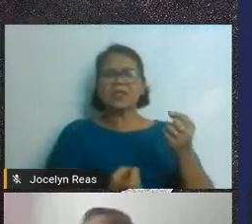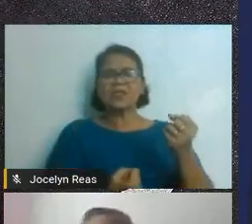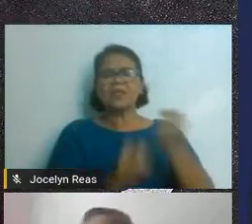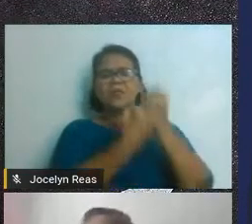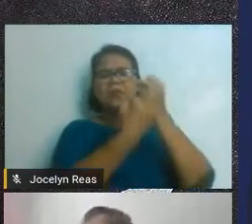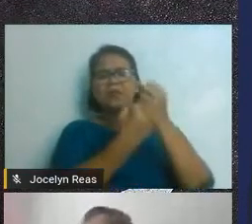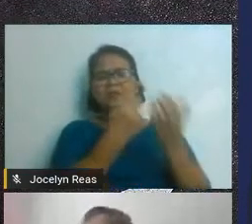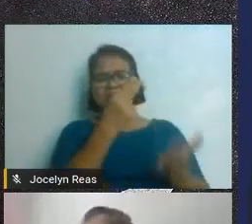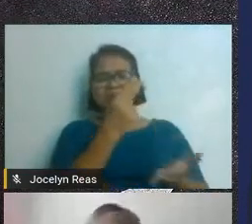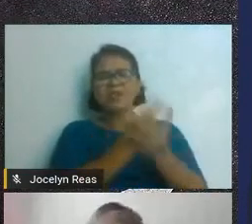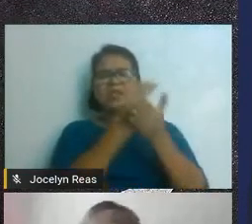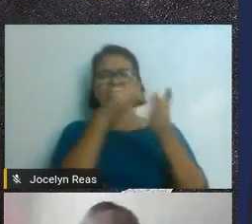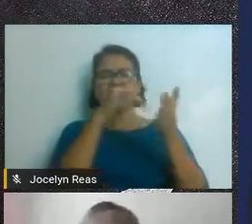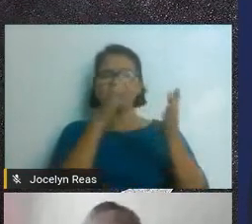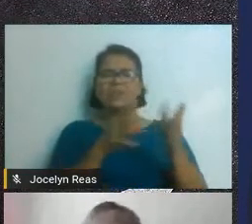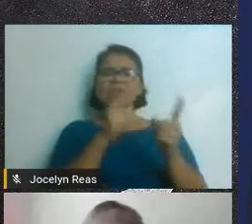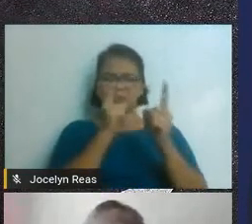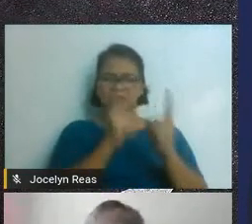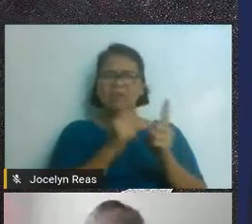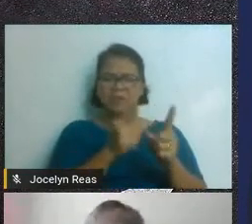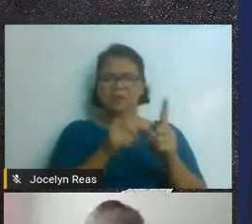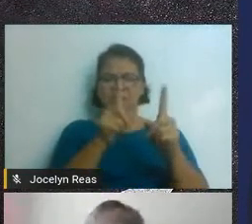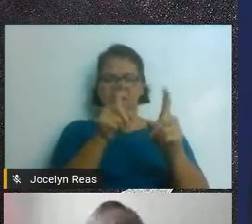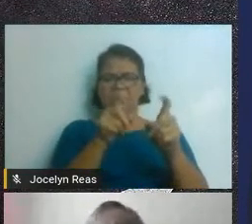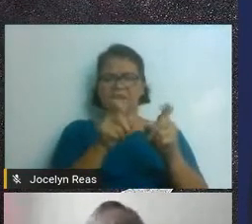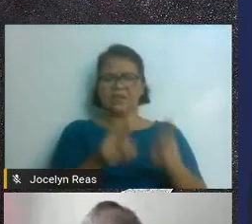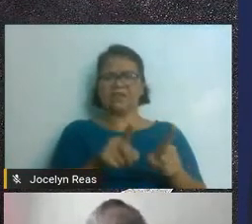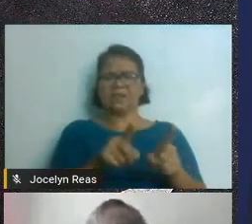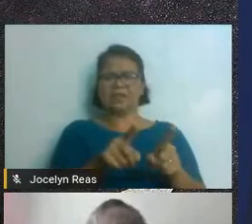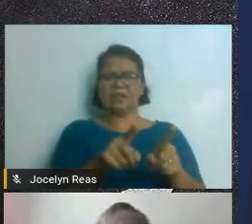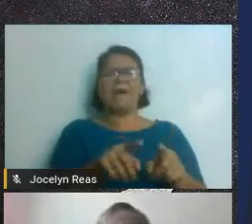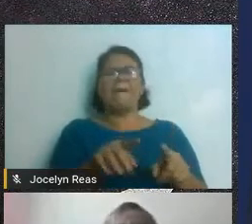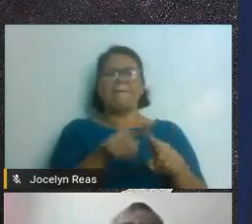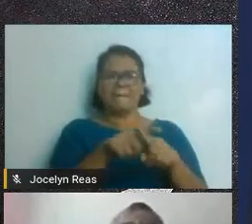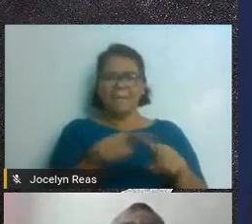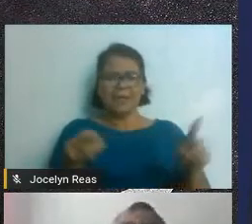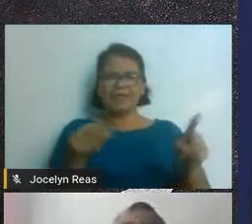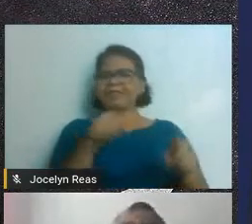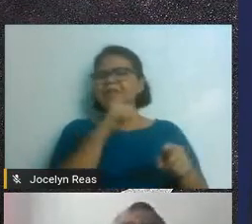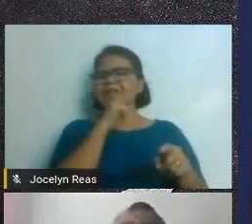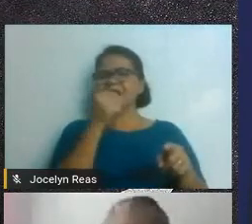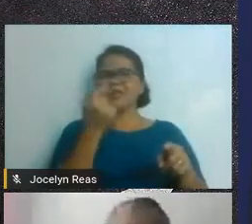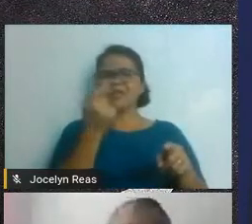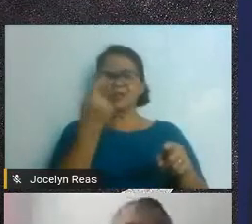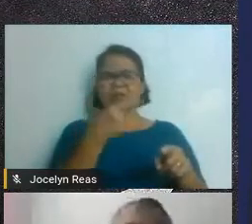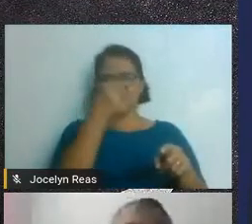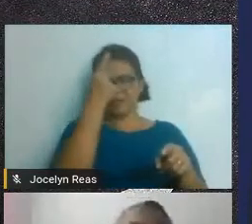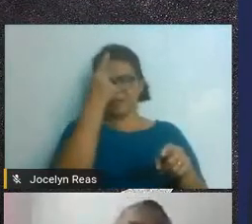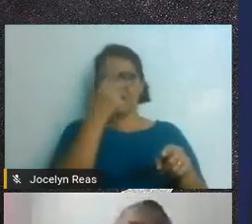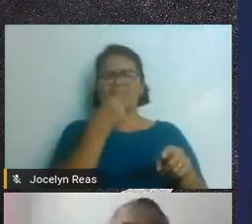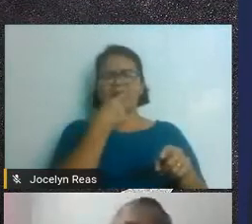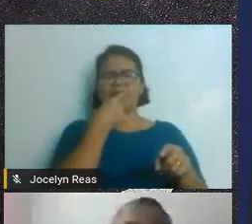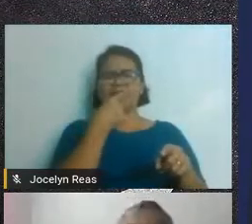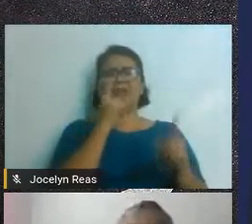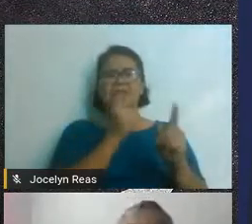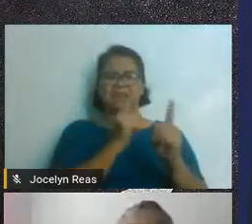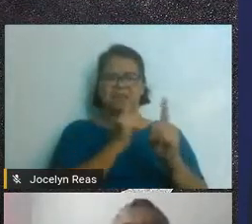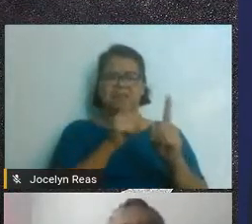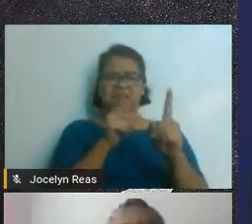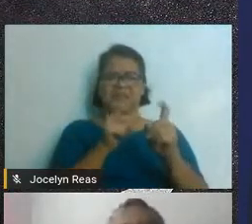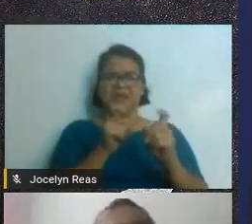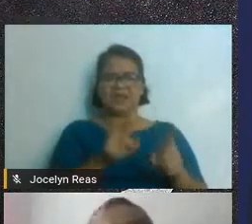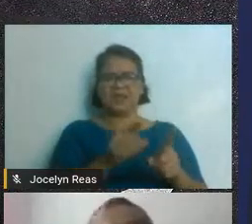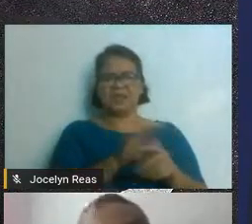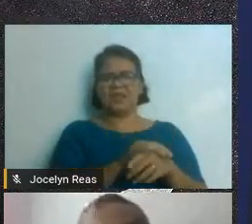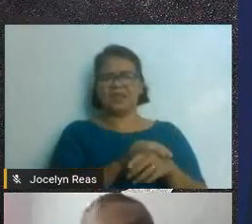will tolerate that. But the honor code I'm referring to is just to make sure that the portfolios, the outputs that the